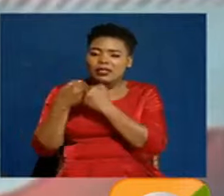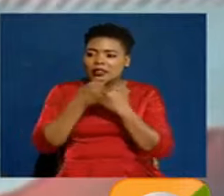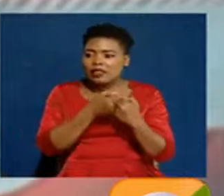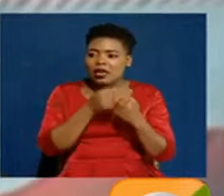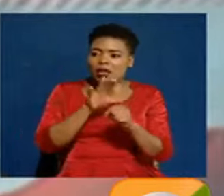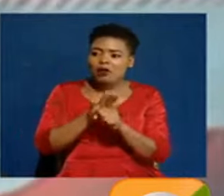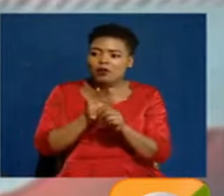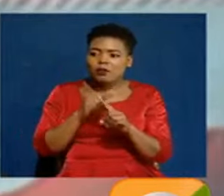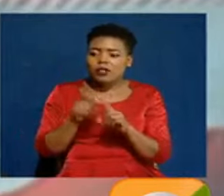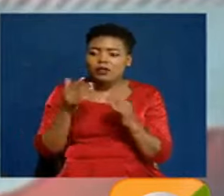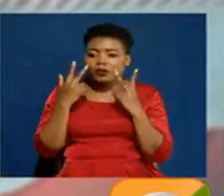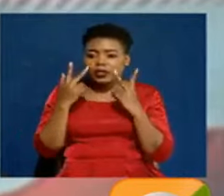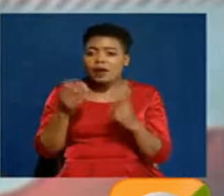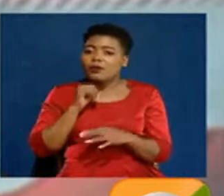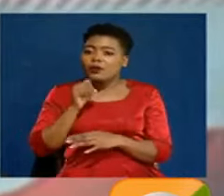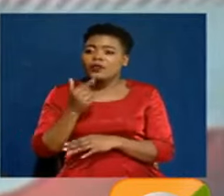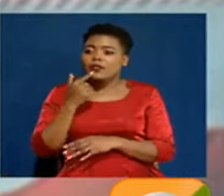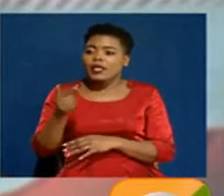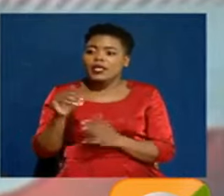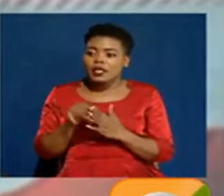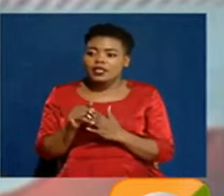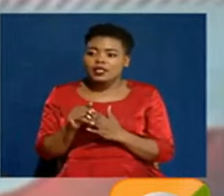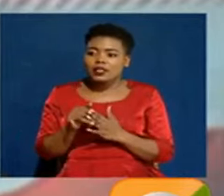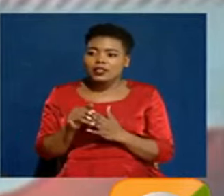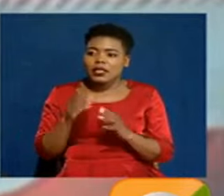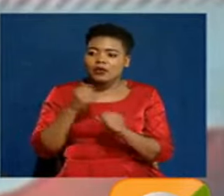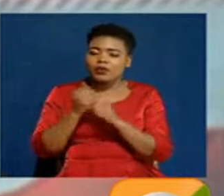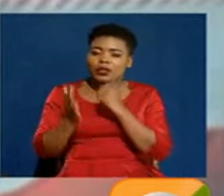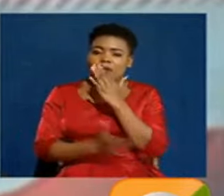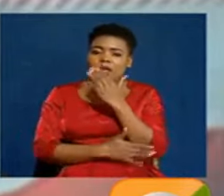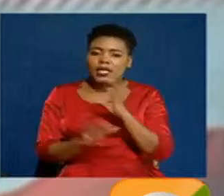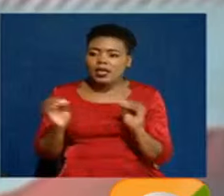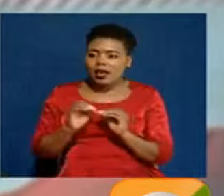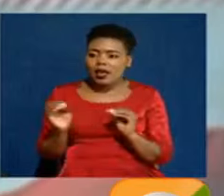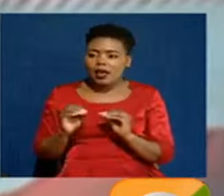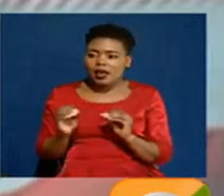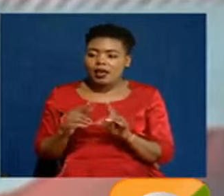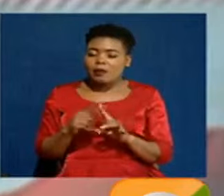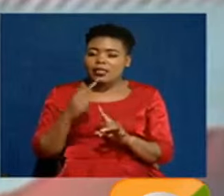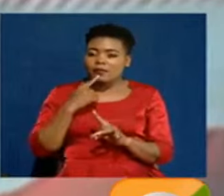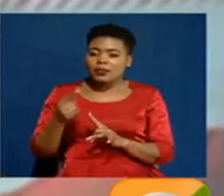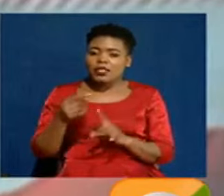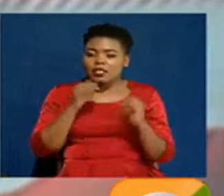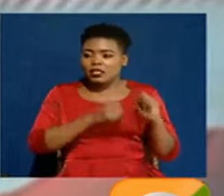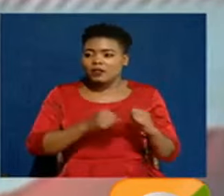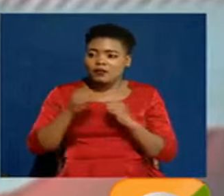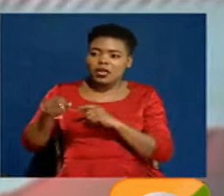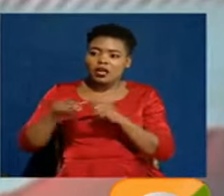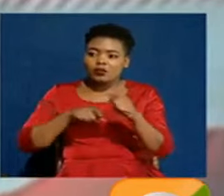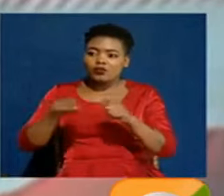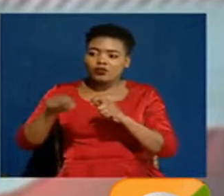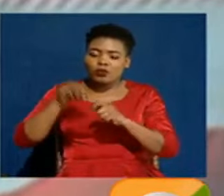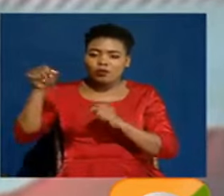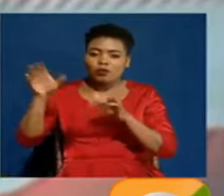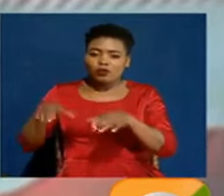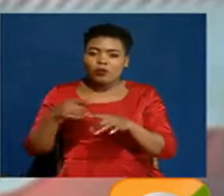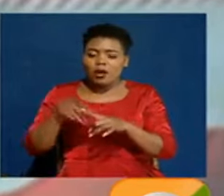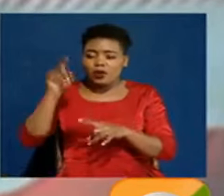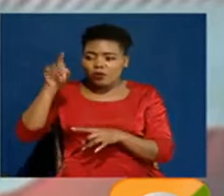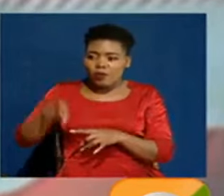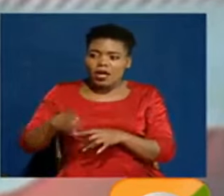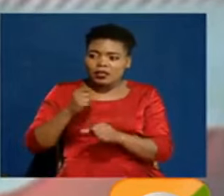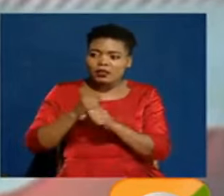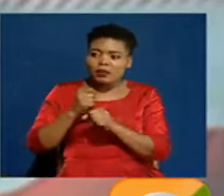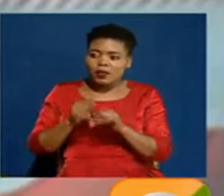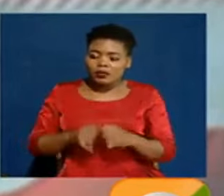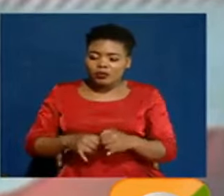it's difficult. I'm not saying that they are doing too badly. I'm only saying that it's difficult to run a political party. But then we must make